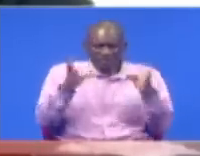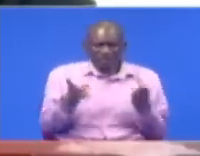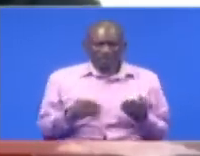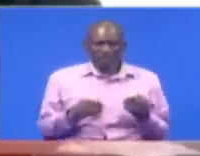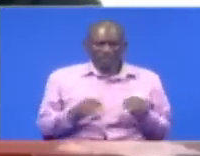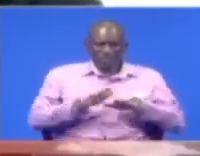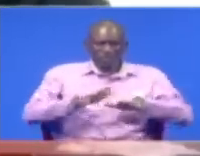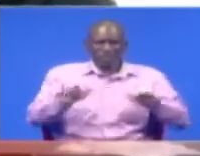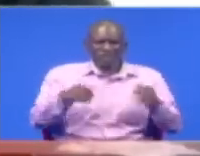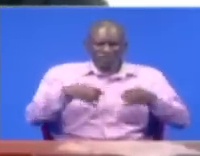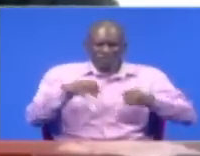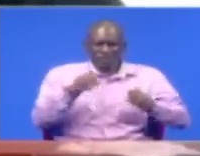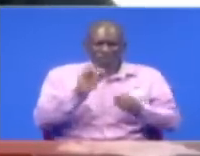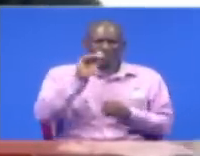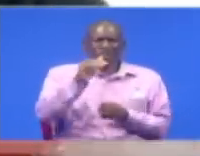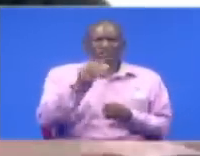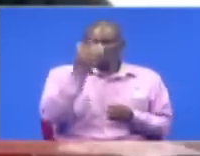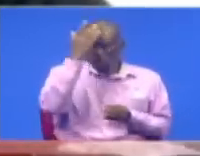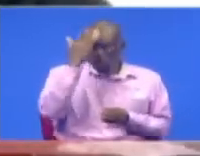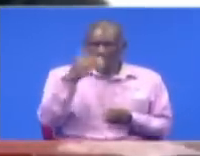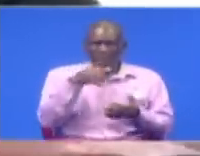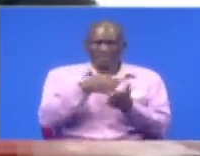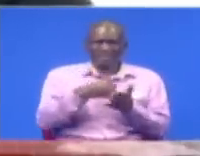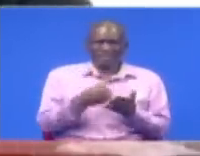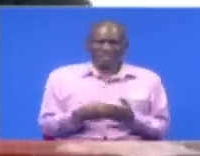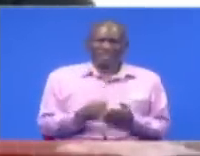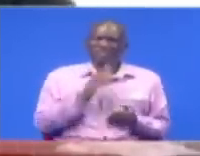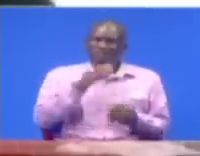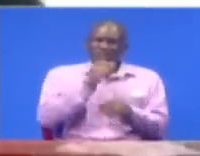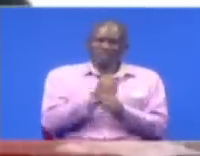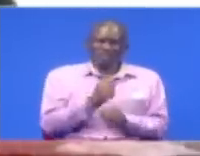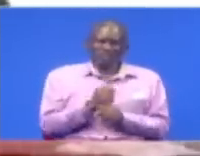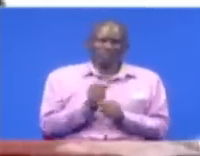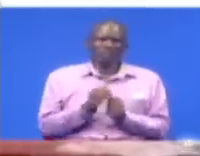Widespread, and you were trying to ask, why is it being done?